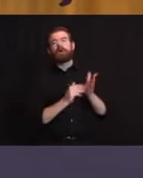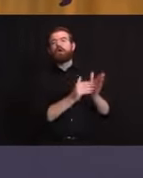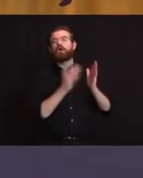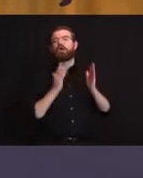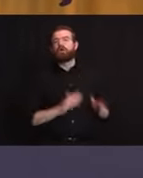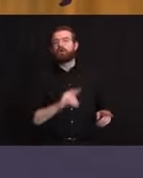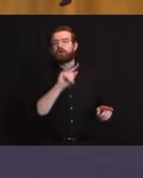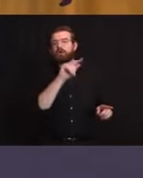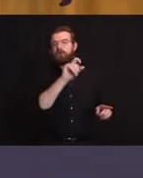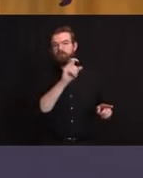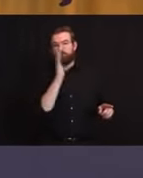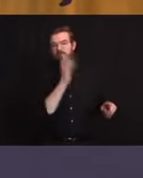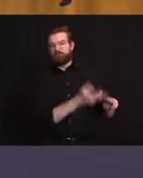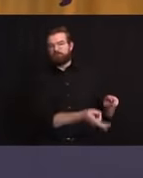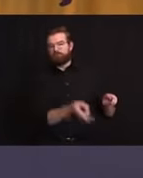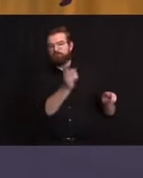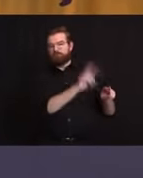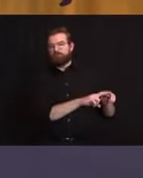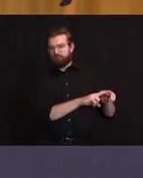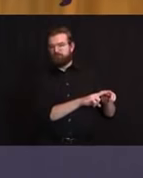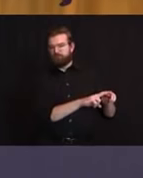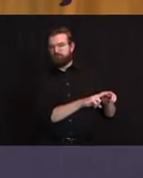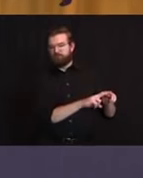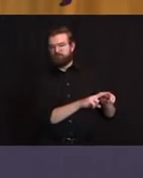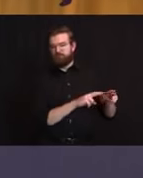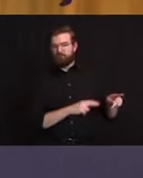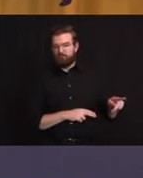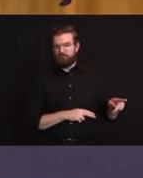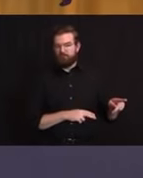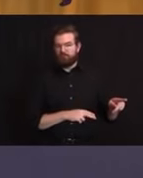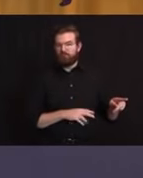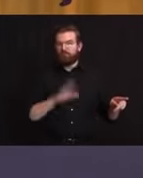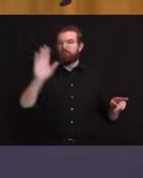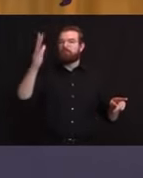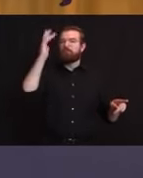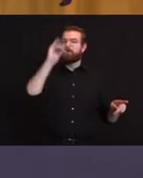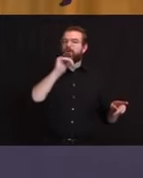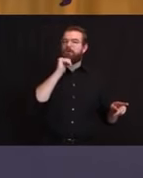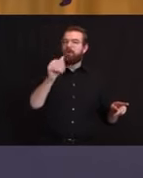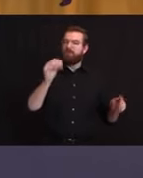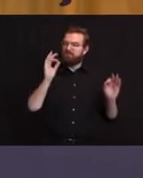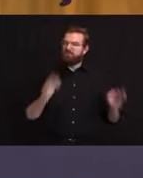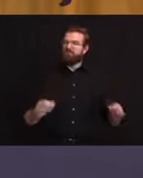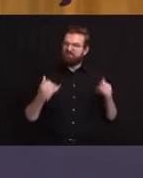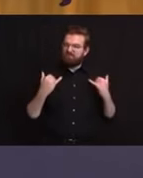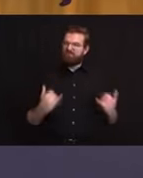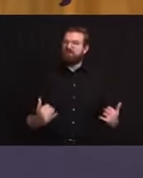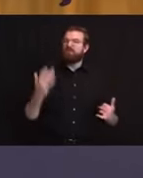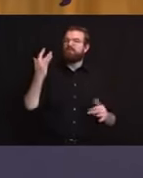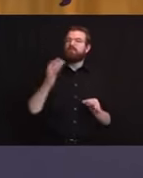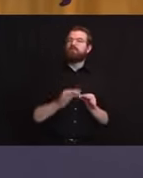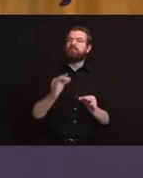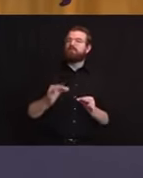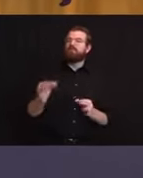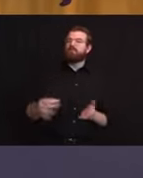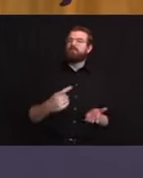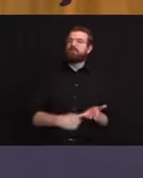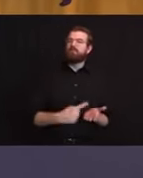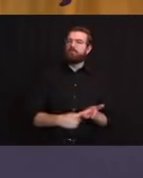millionaires? Given the state's need for revenue, why not commit to it now? What's still up for discussion?